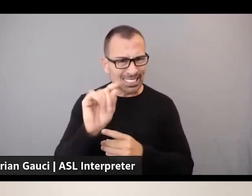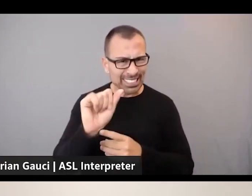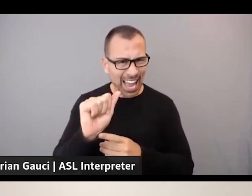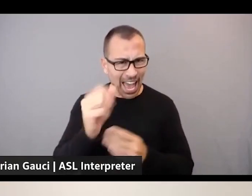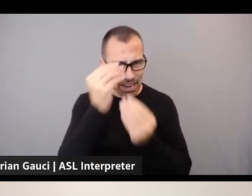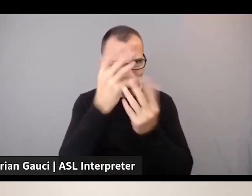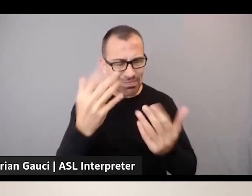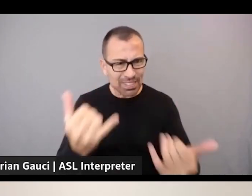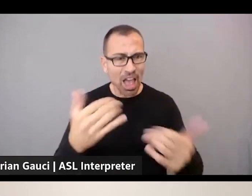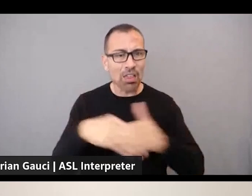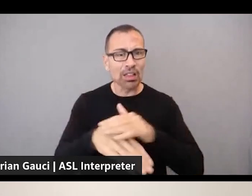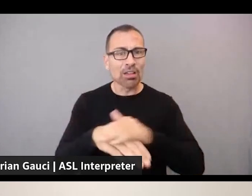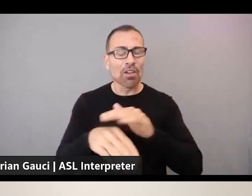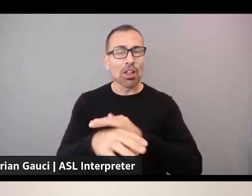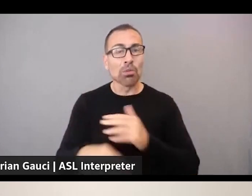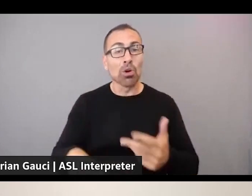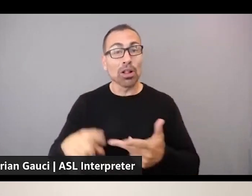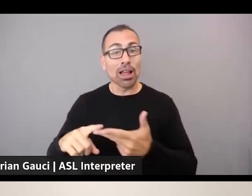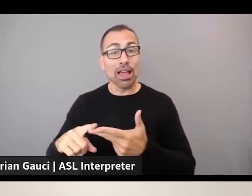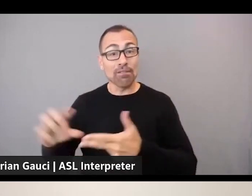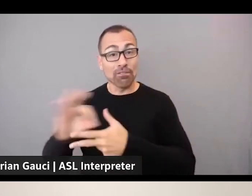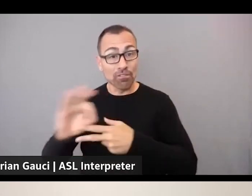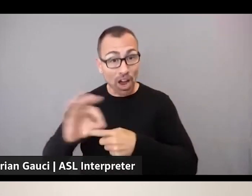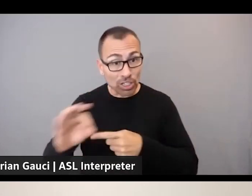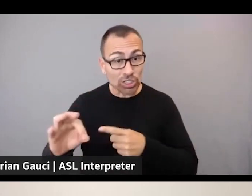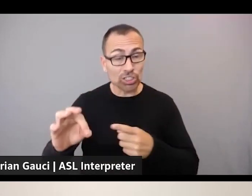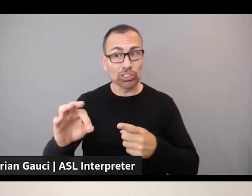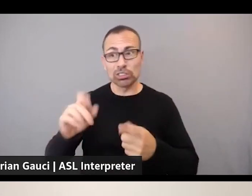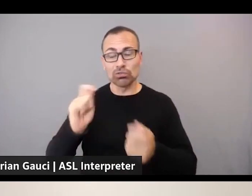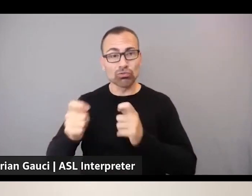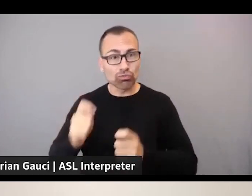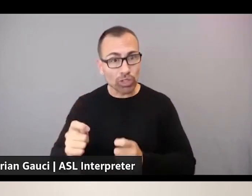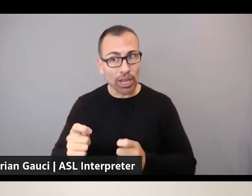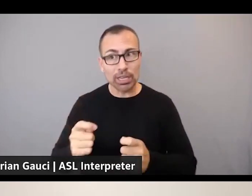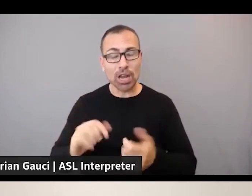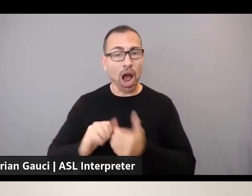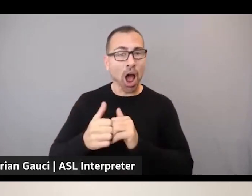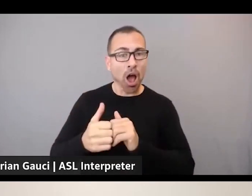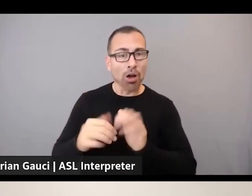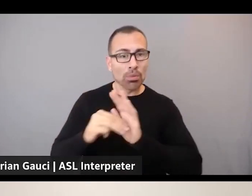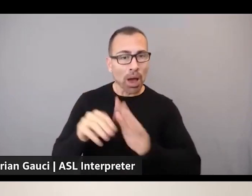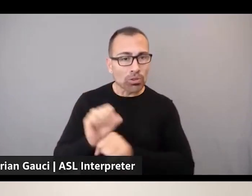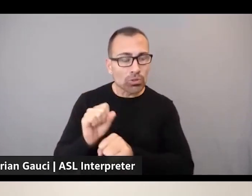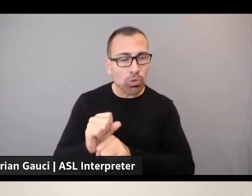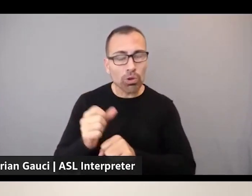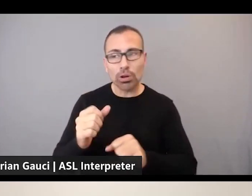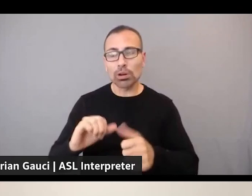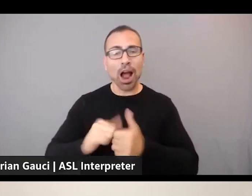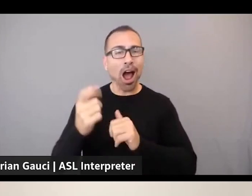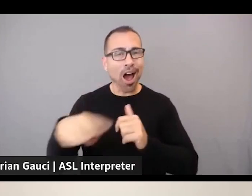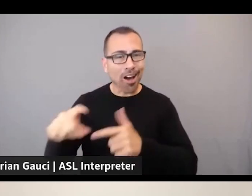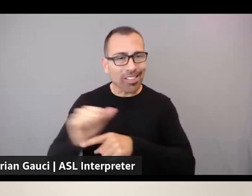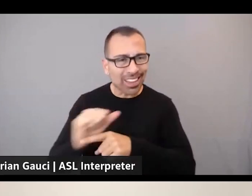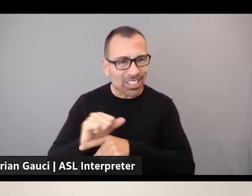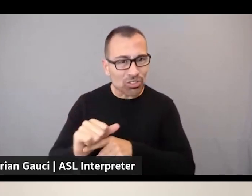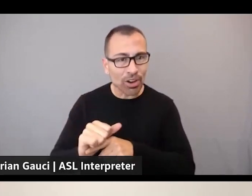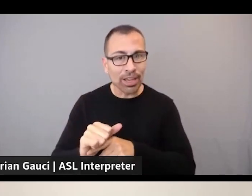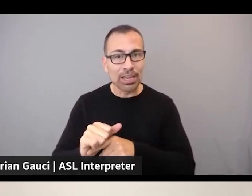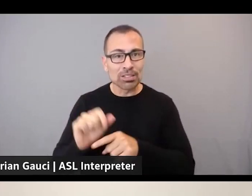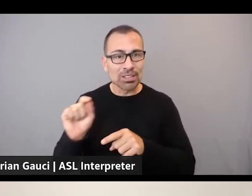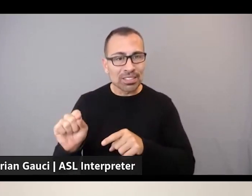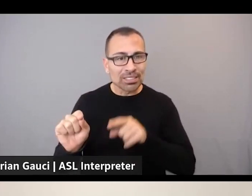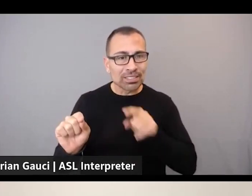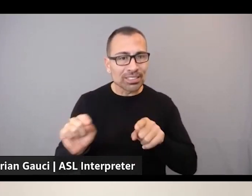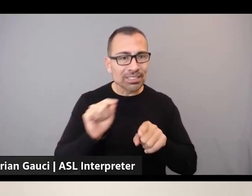they learn, how they're trained. And so all of those things coming together has suddenly, coupled with some really easy